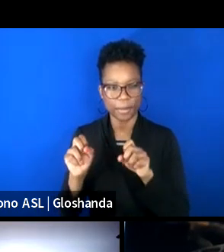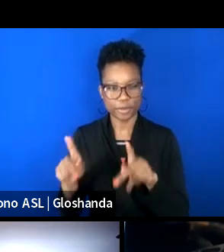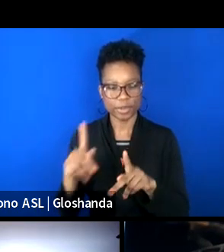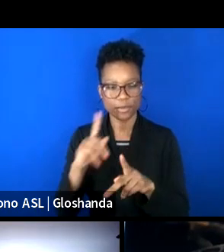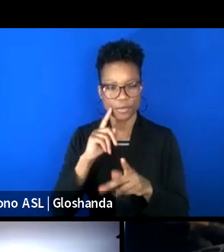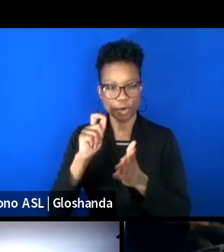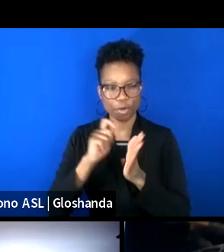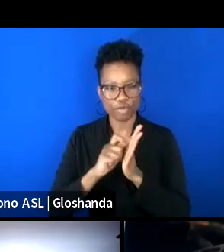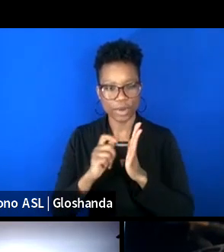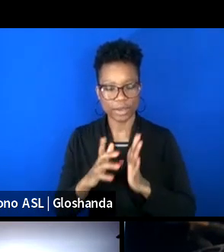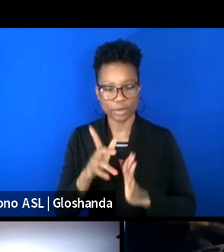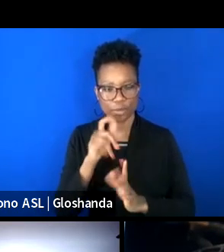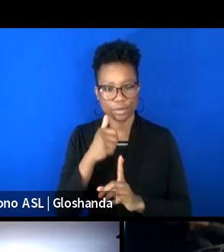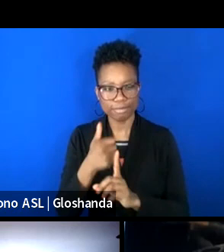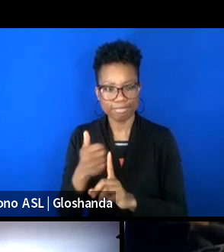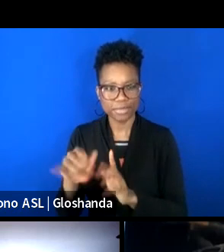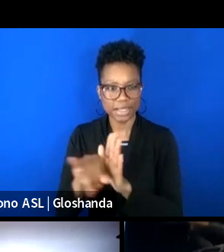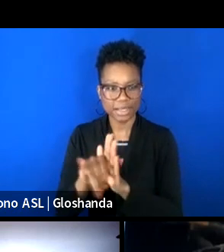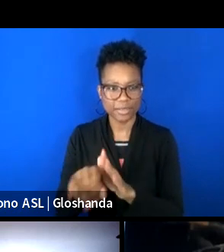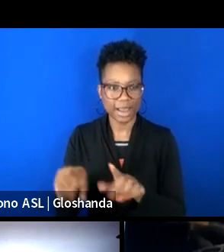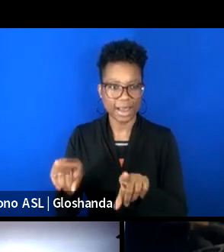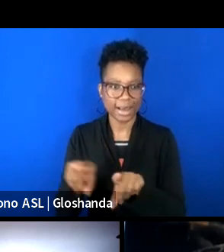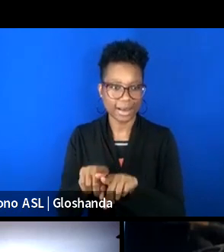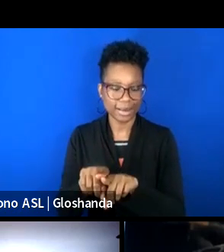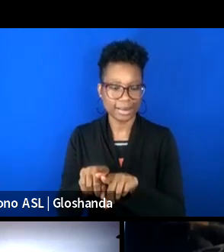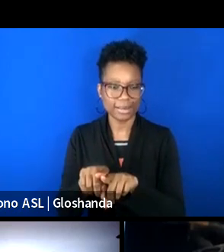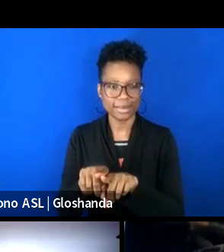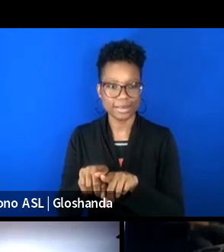writers who identify